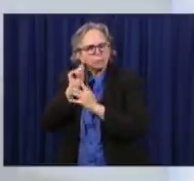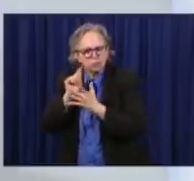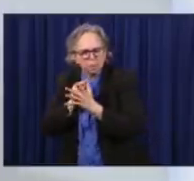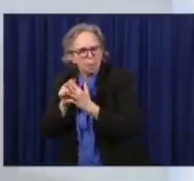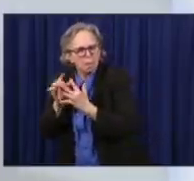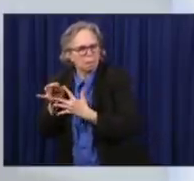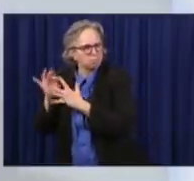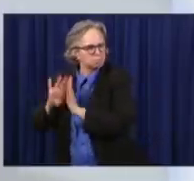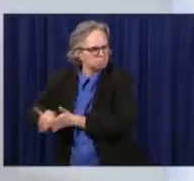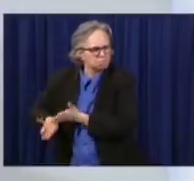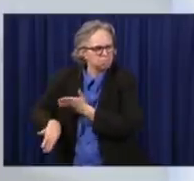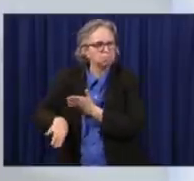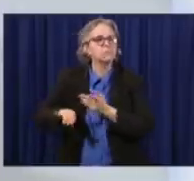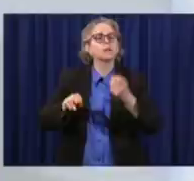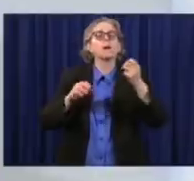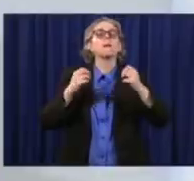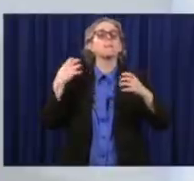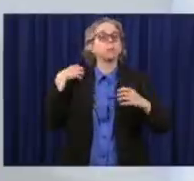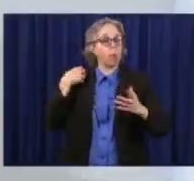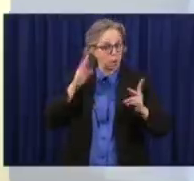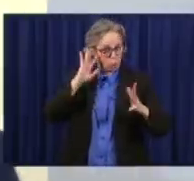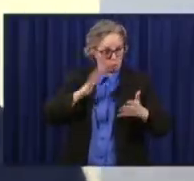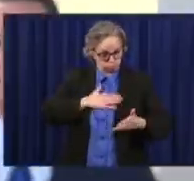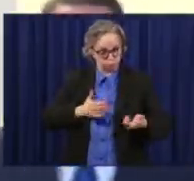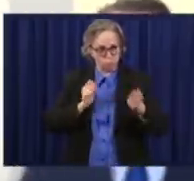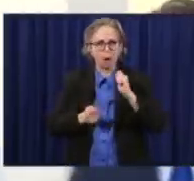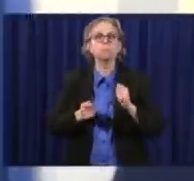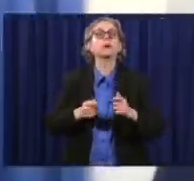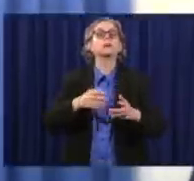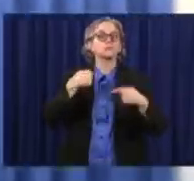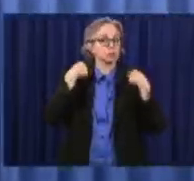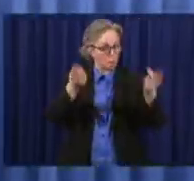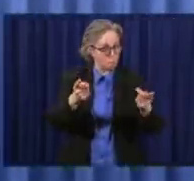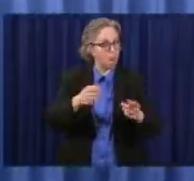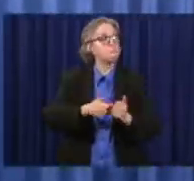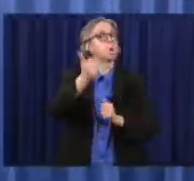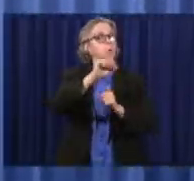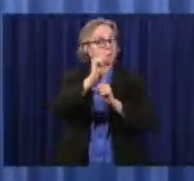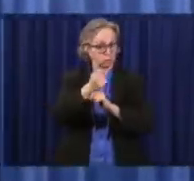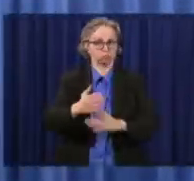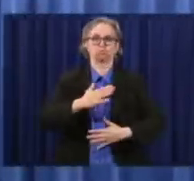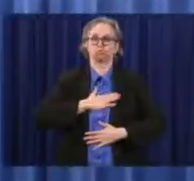accommodate most all circumstances. If they don't, there's no access.